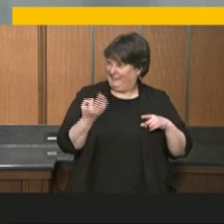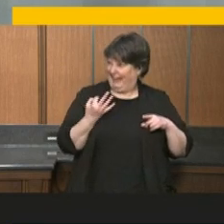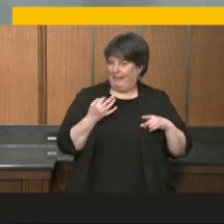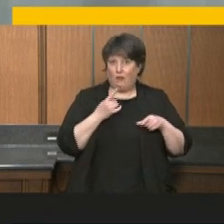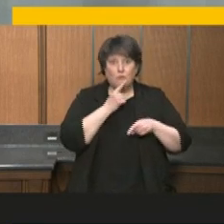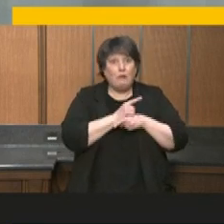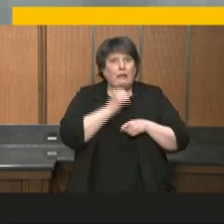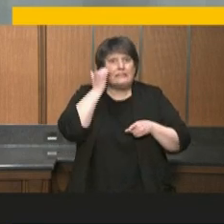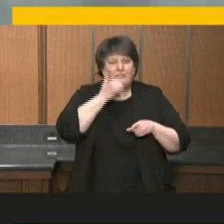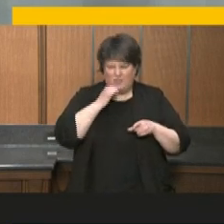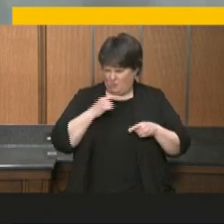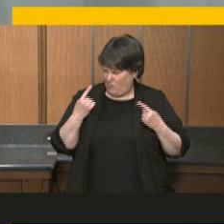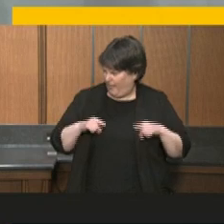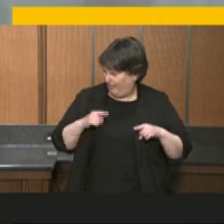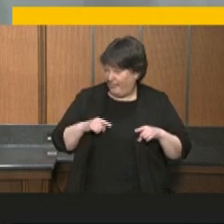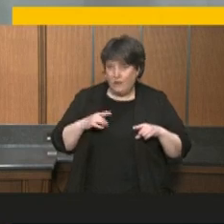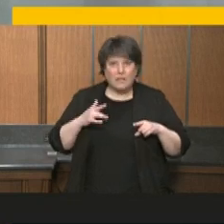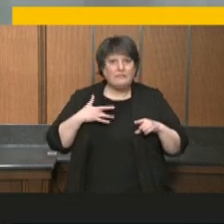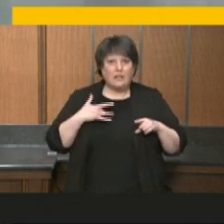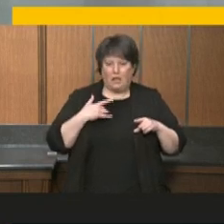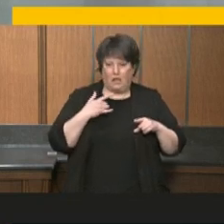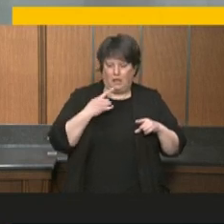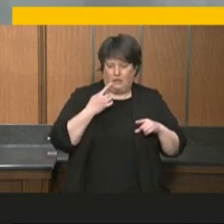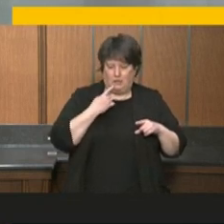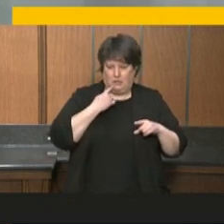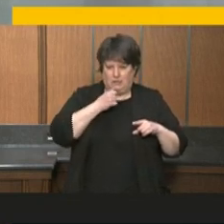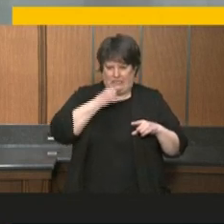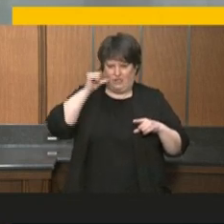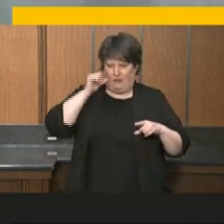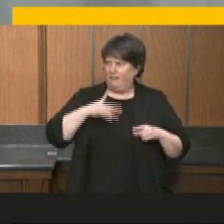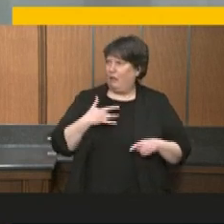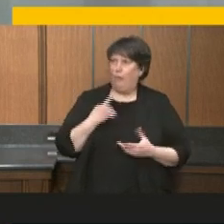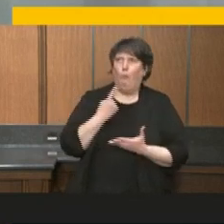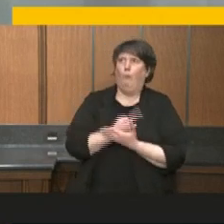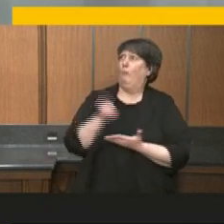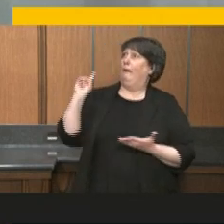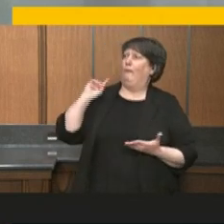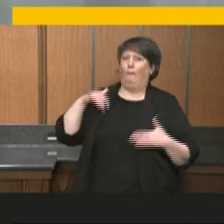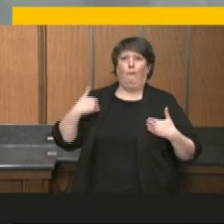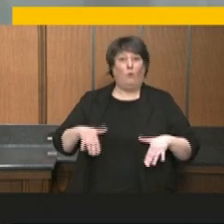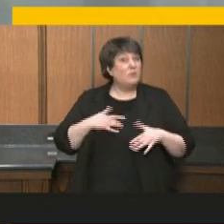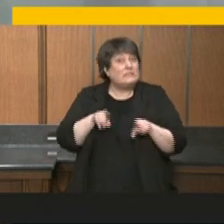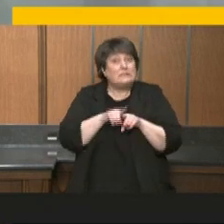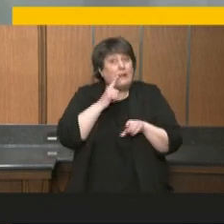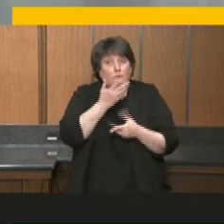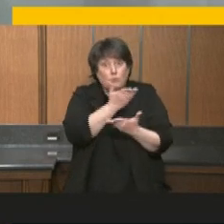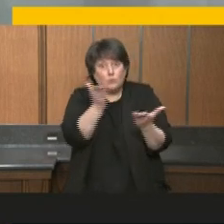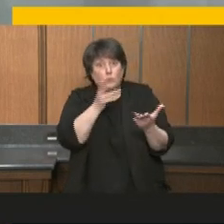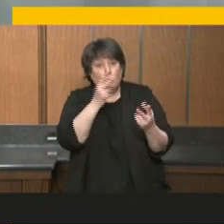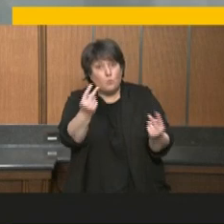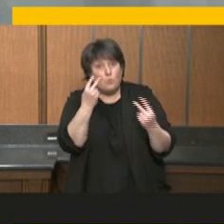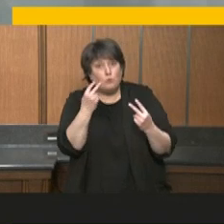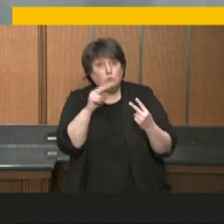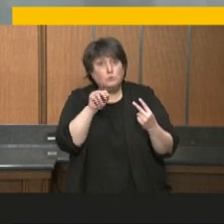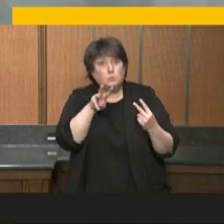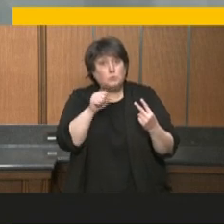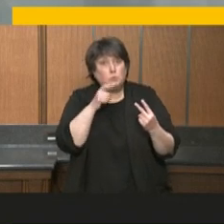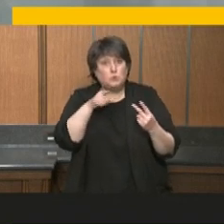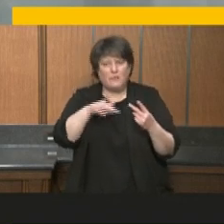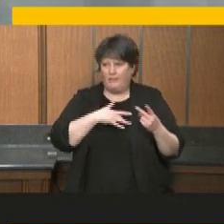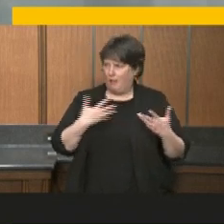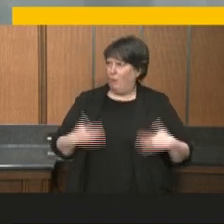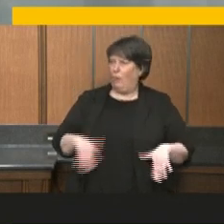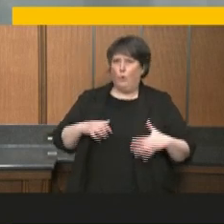day is feeling like it's a week. And I think it's that way for Canadians too, as they're watching the news. We're going to be here with